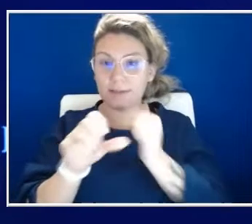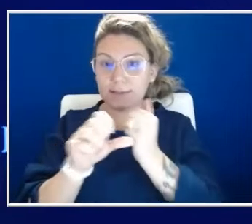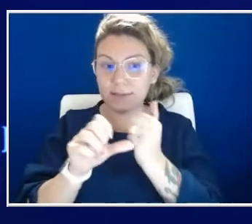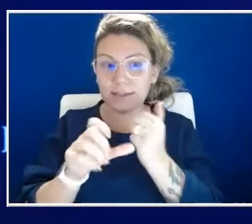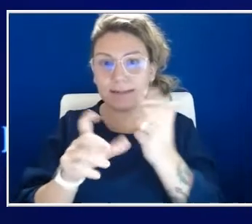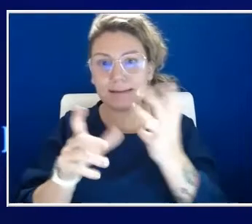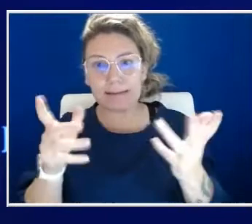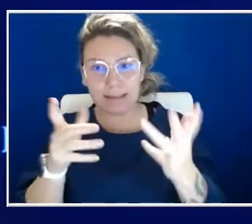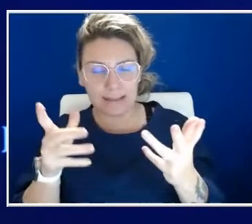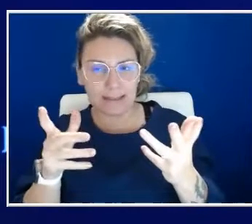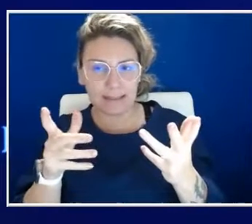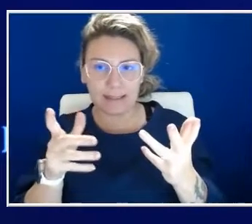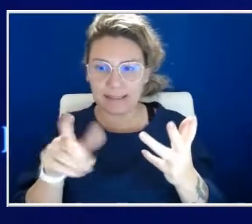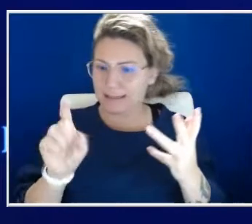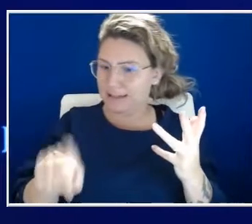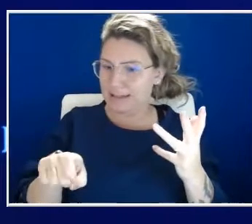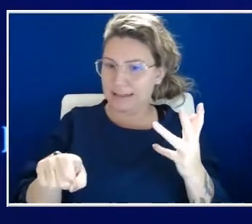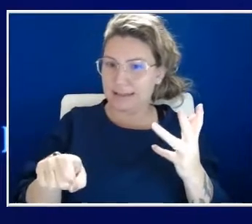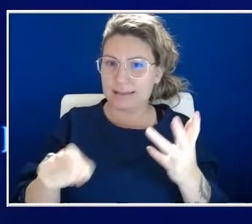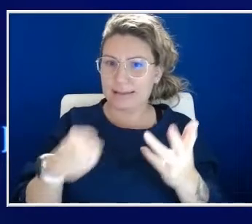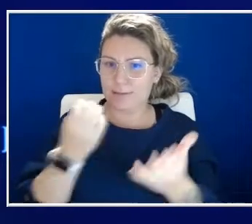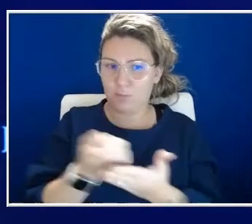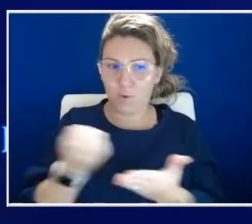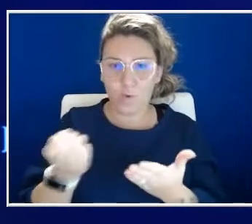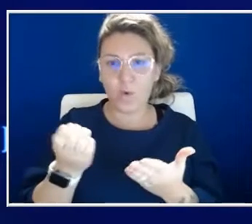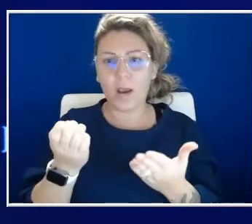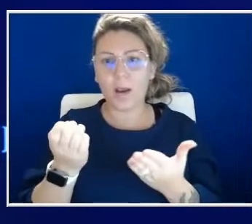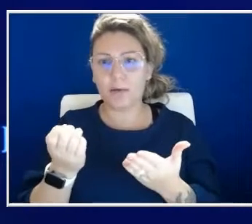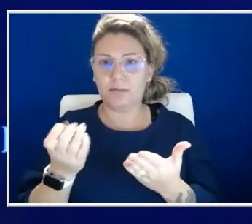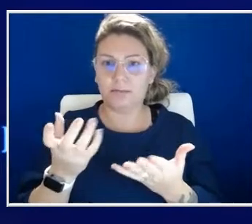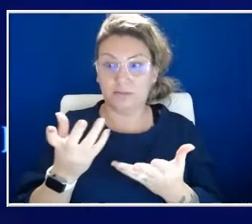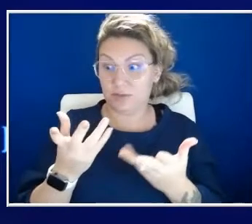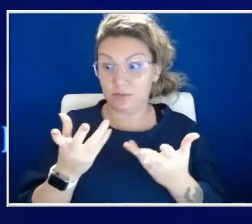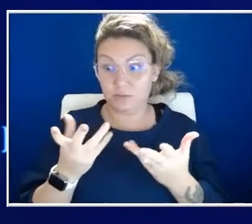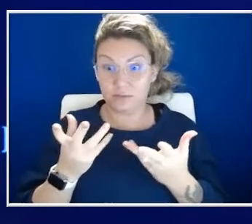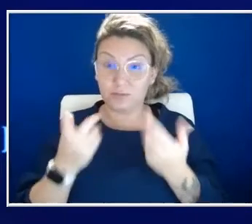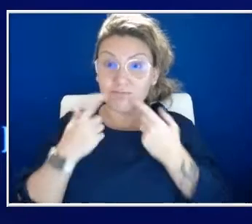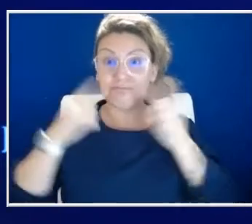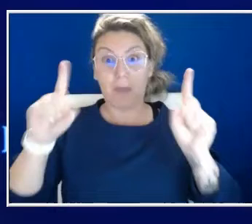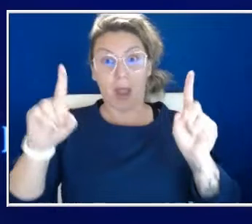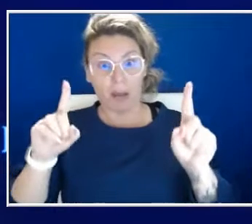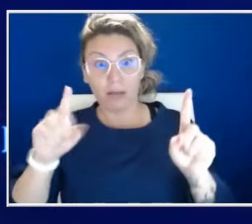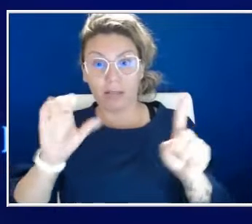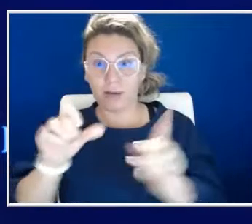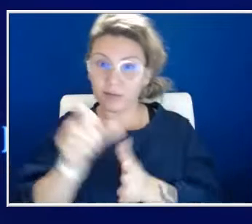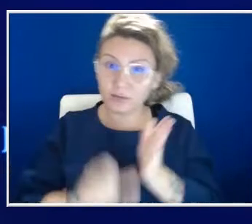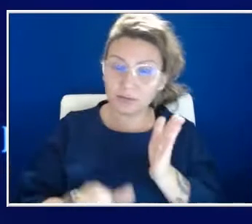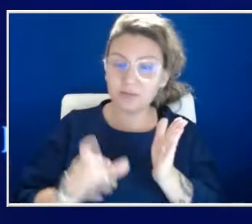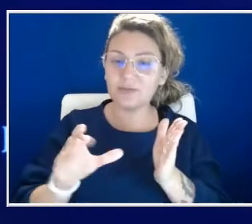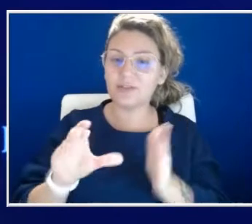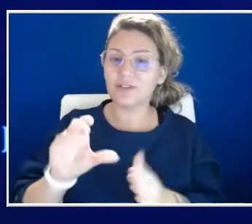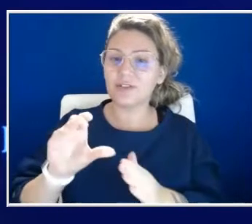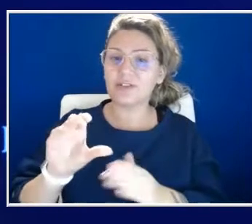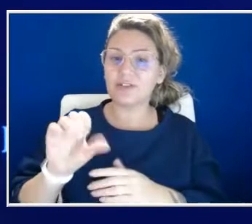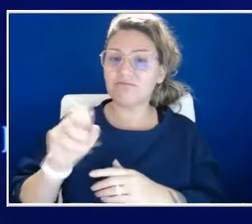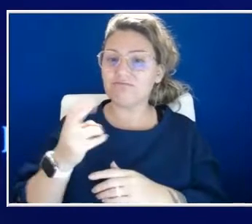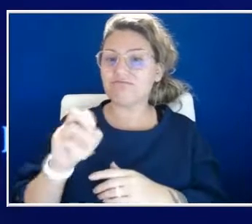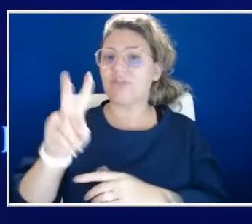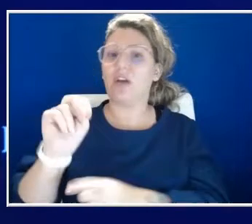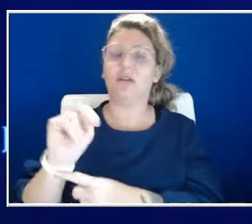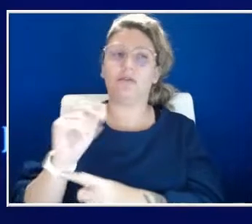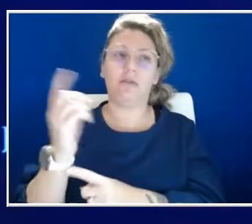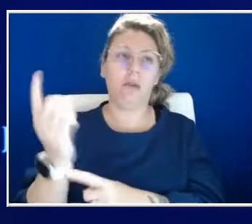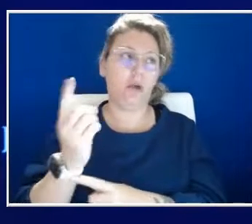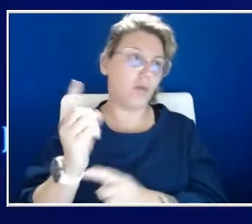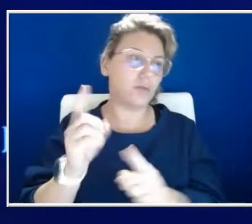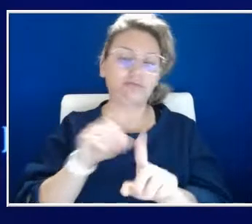the necessary equipment to get, you know, the job done, quite honestly. And so Sean's always incredibly responsive and helps